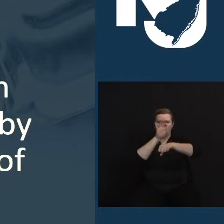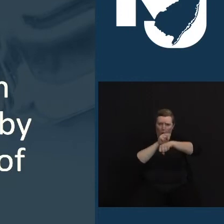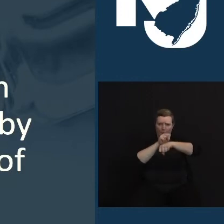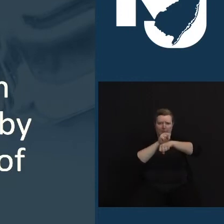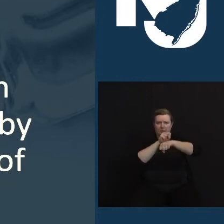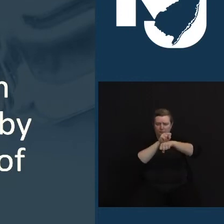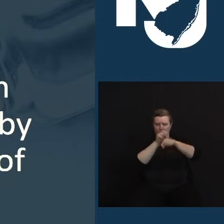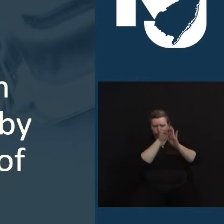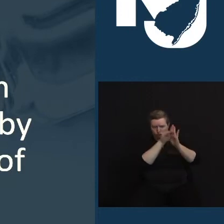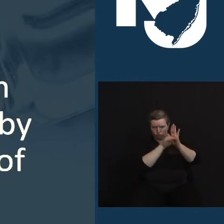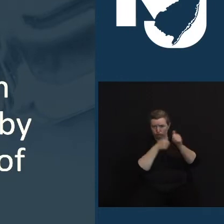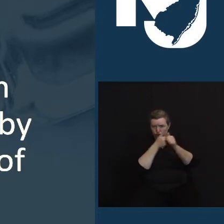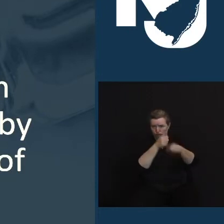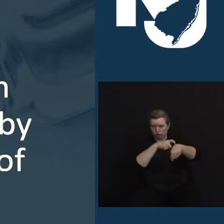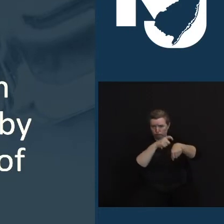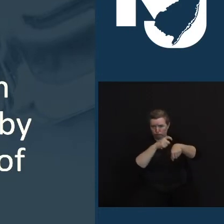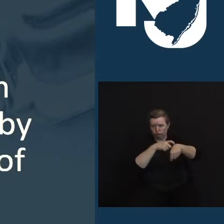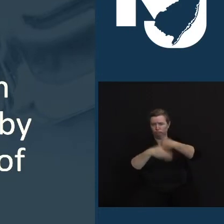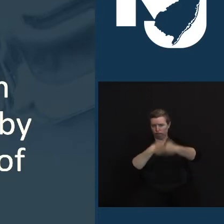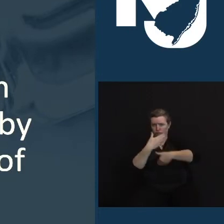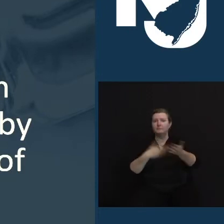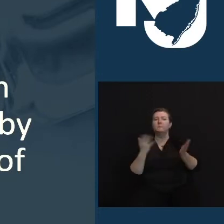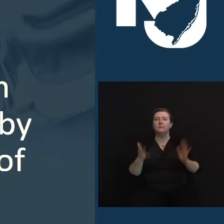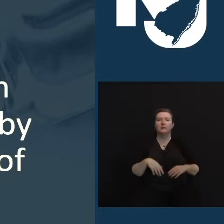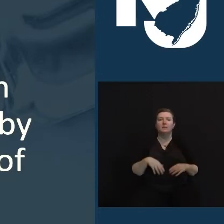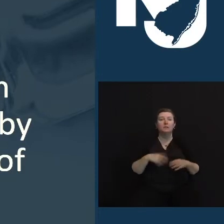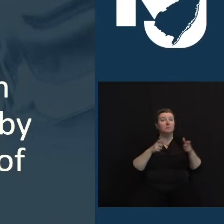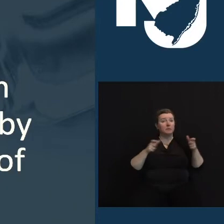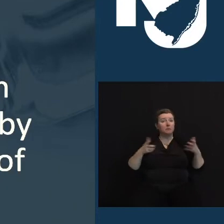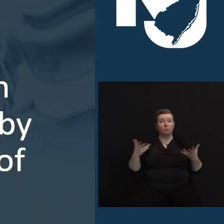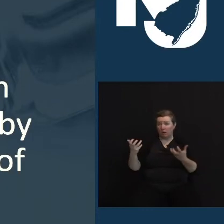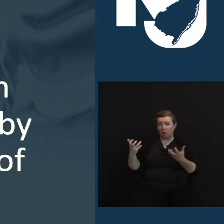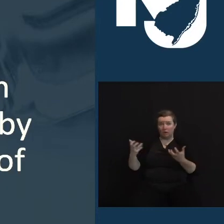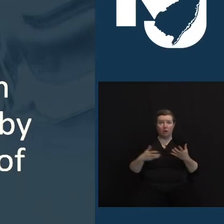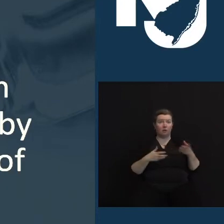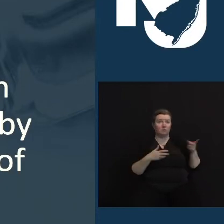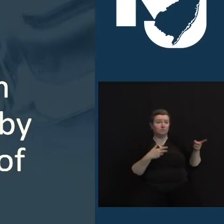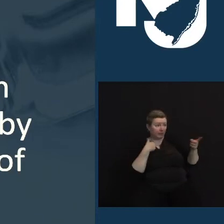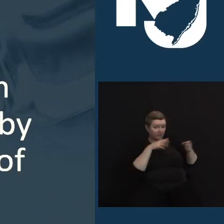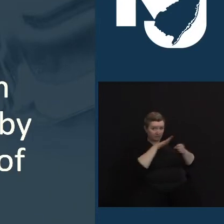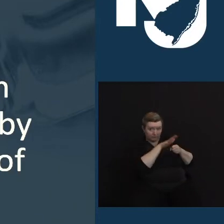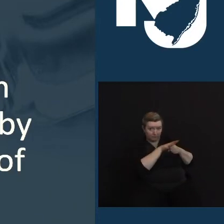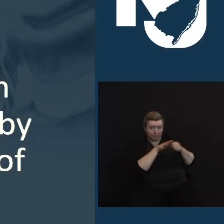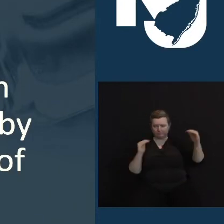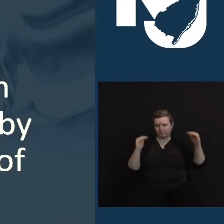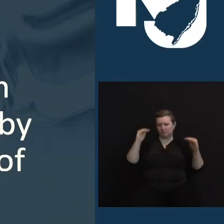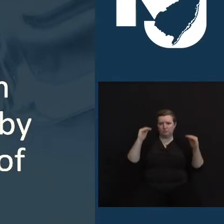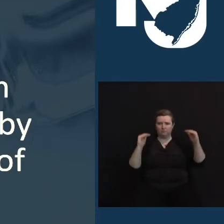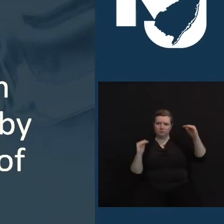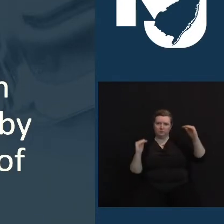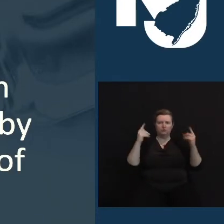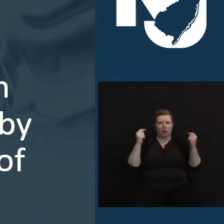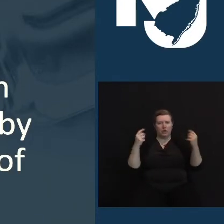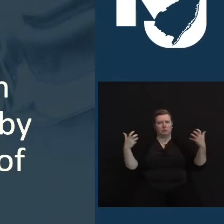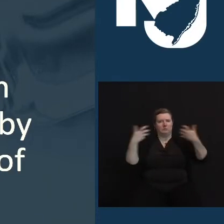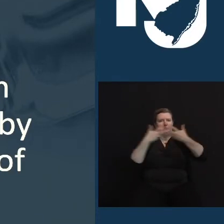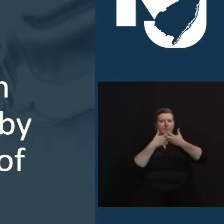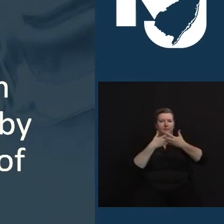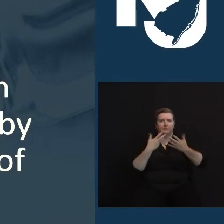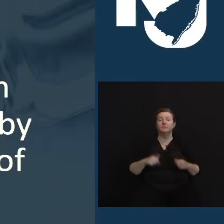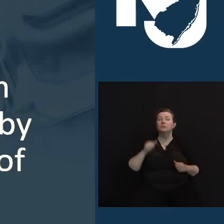is a supply-demand imbalance, which we know full well as of tomorrow morning we are adding to in anticipation of that